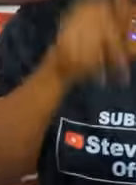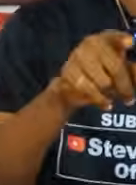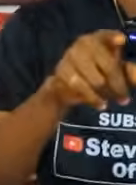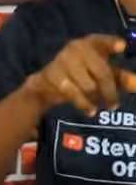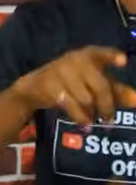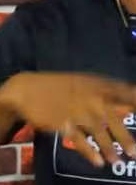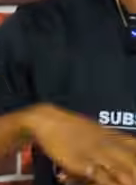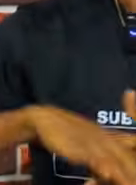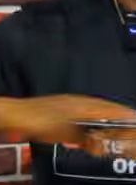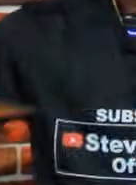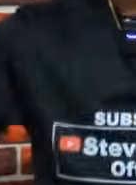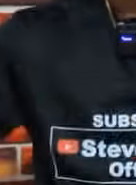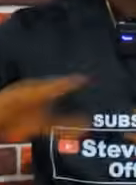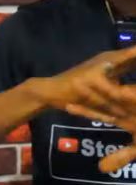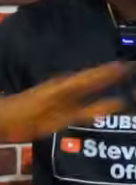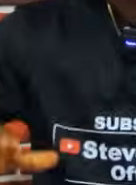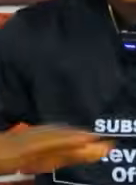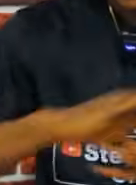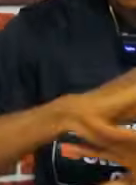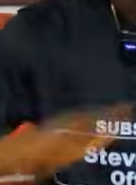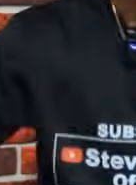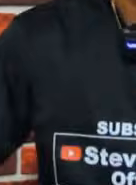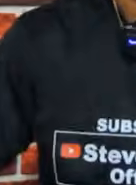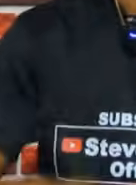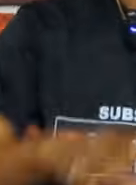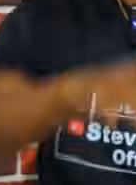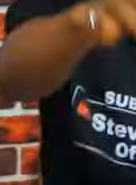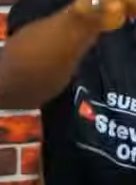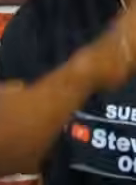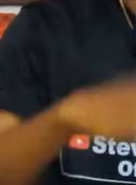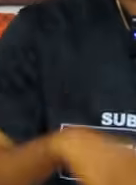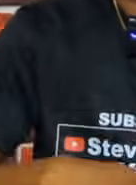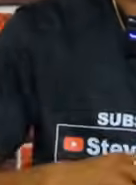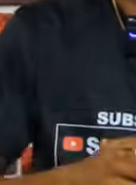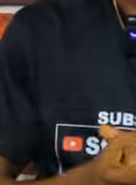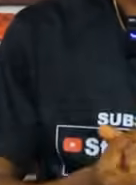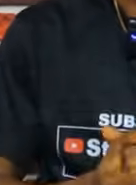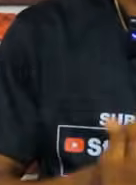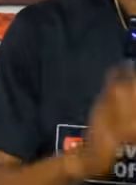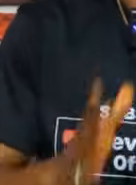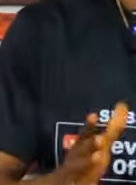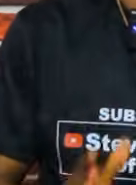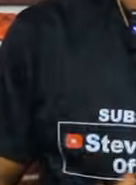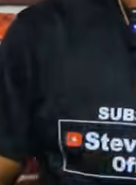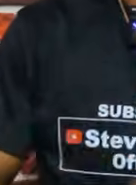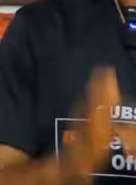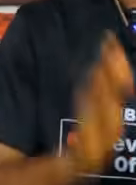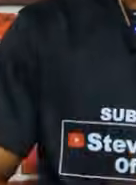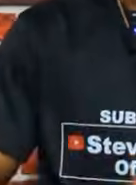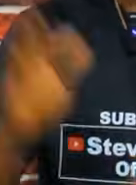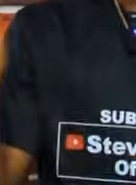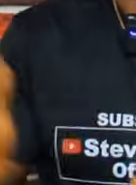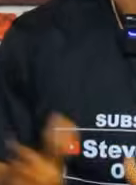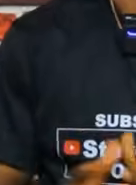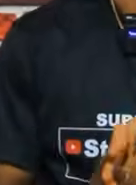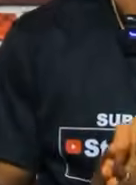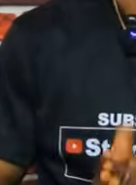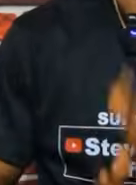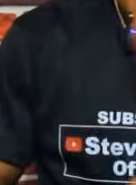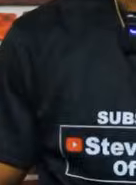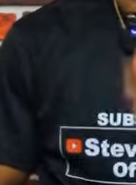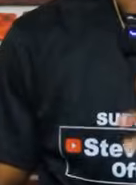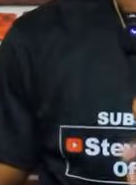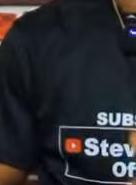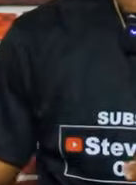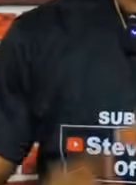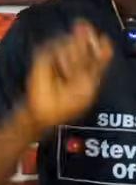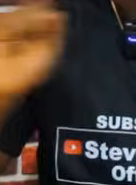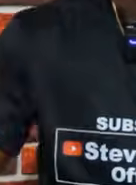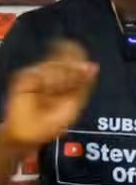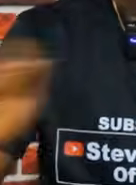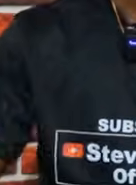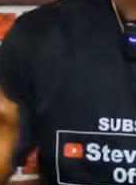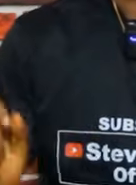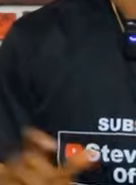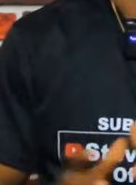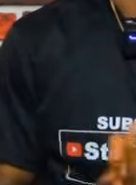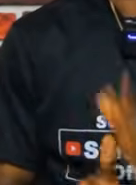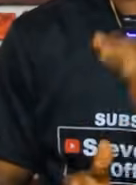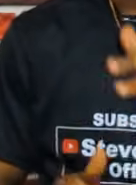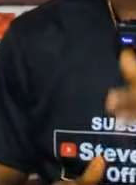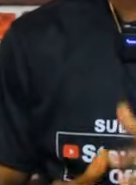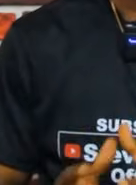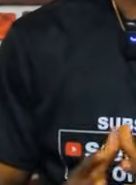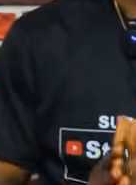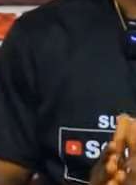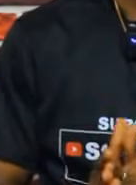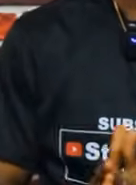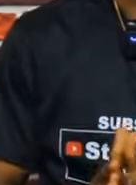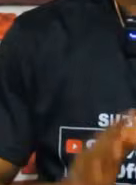to fela dey fi amba we are set free ye ntin sem no embrace say we are ye the woman dey na beto ato aso na afia kwetie powerful message